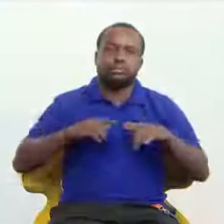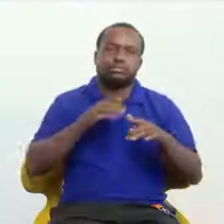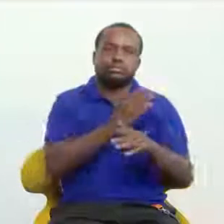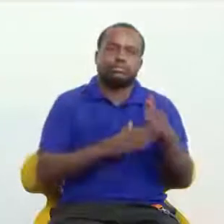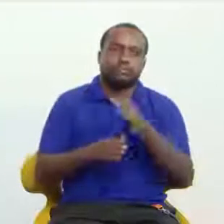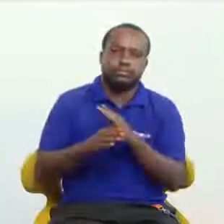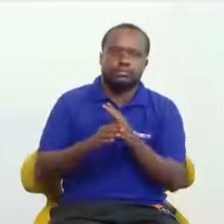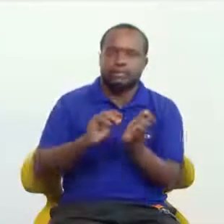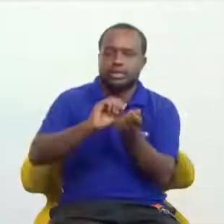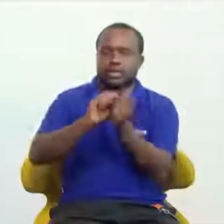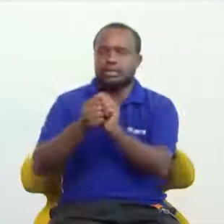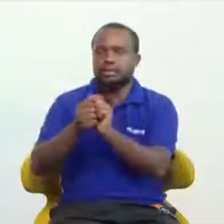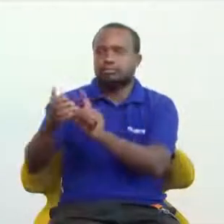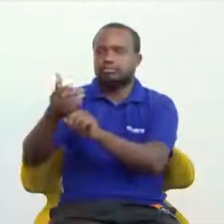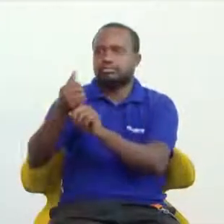adapted to meet those needs.